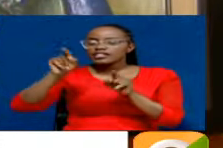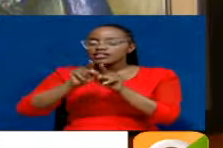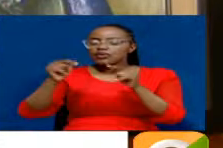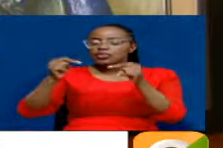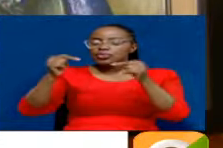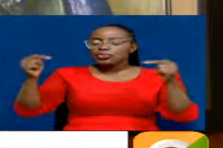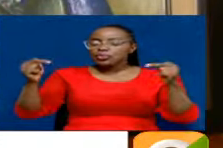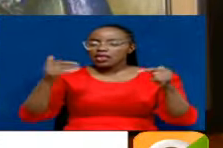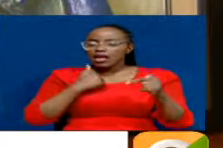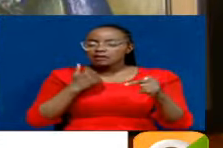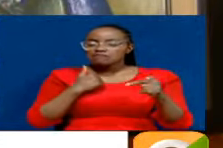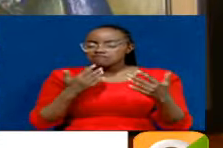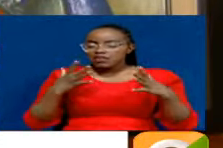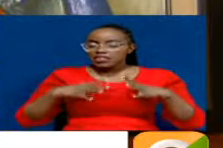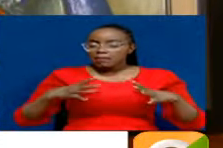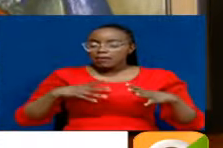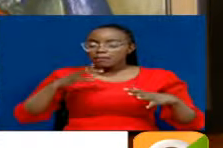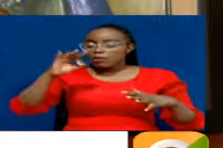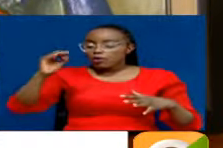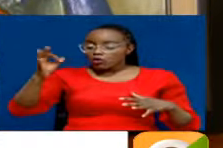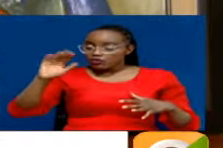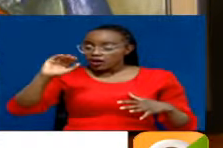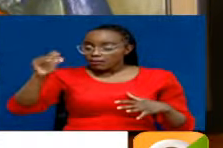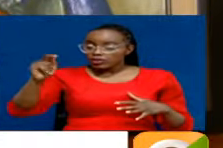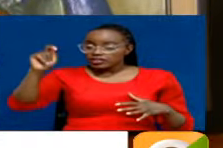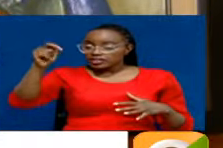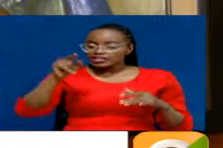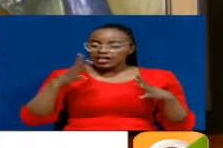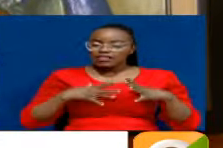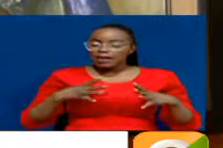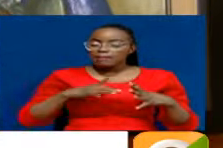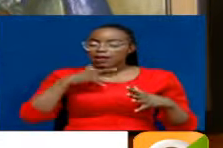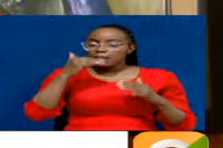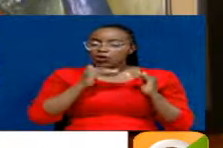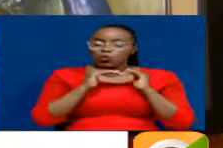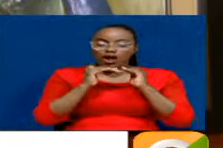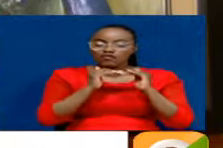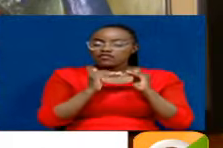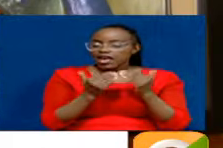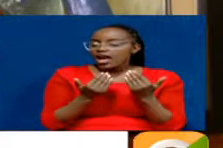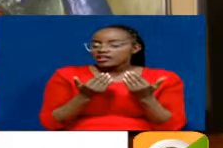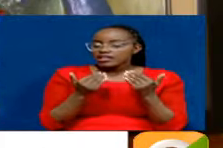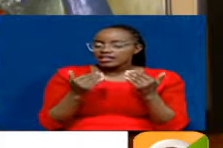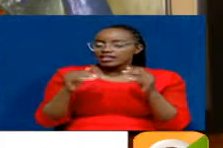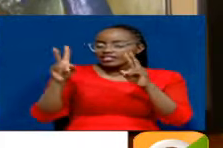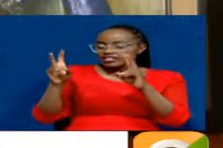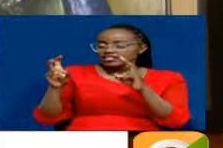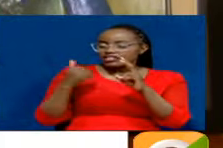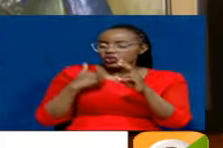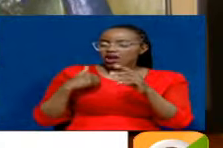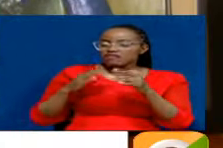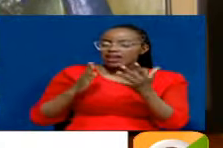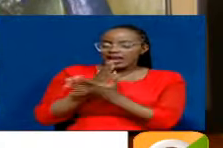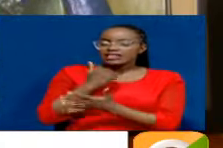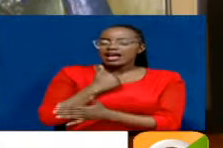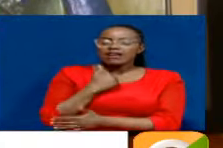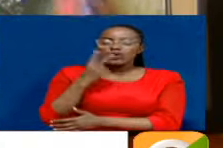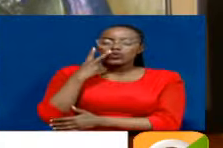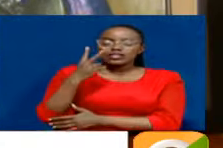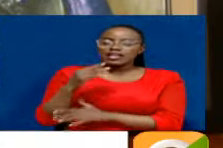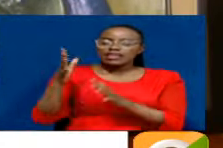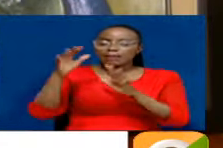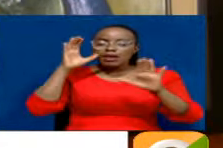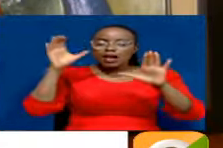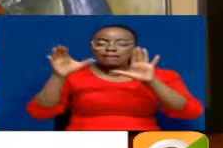reverse casting the people of Mount Kenya as people who are unfairly entitled. And I think we are not seeing the